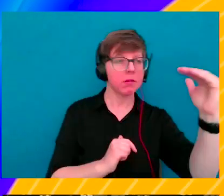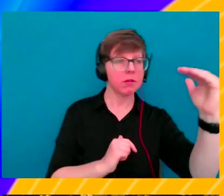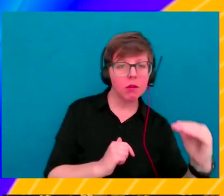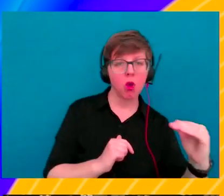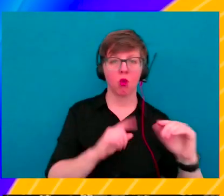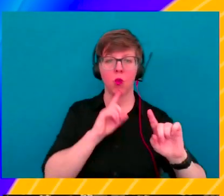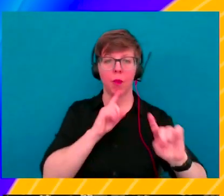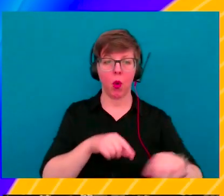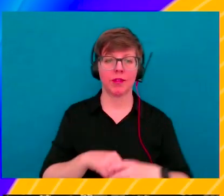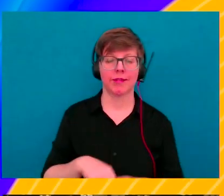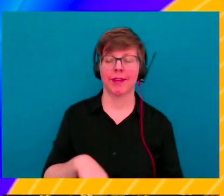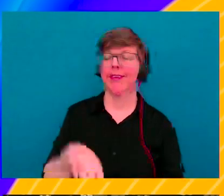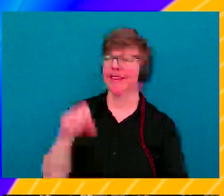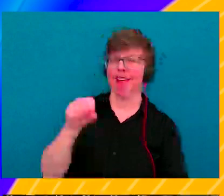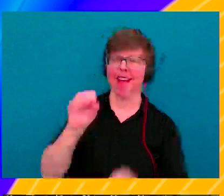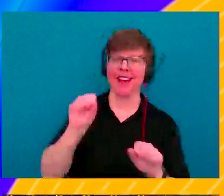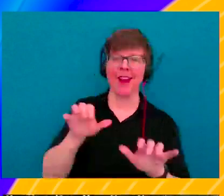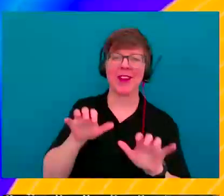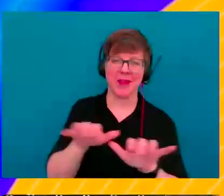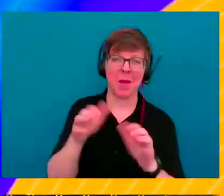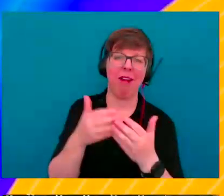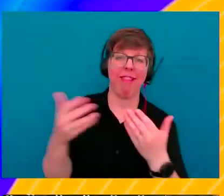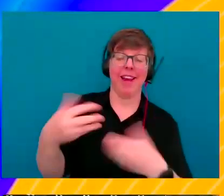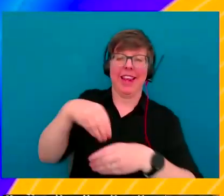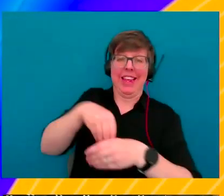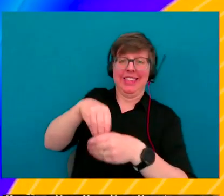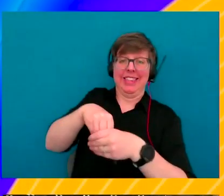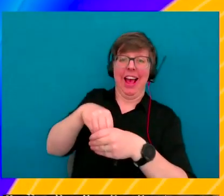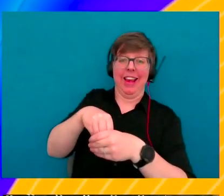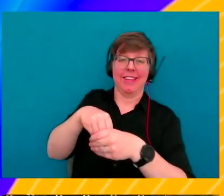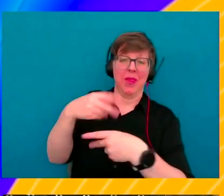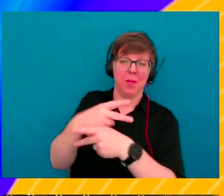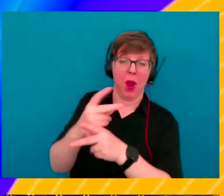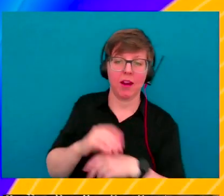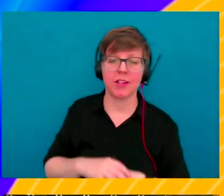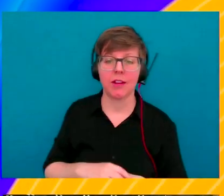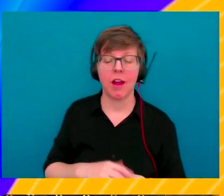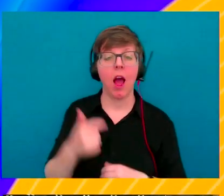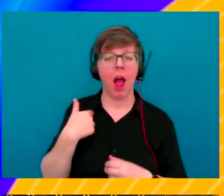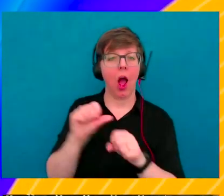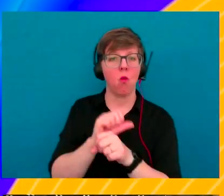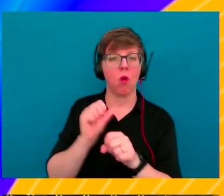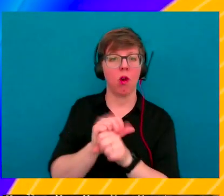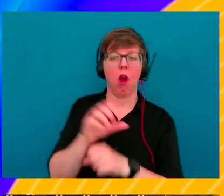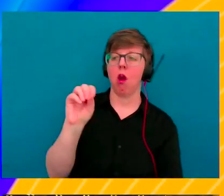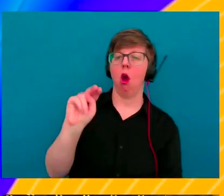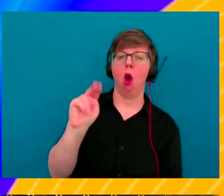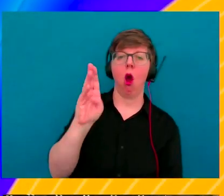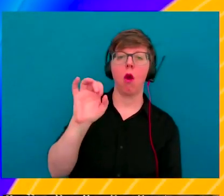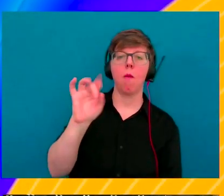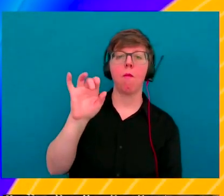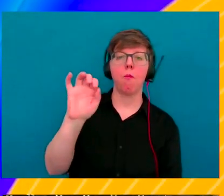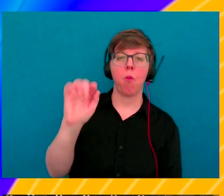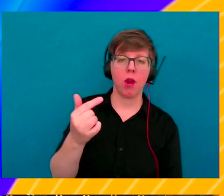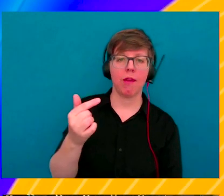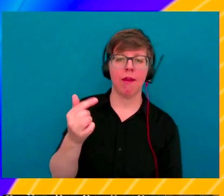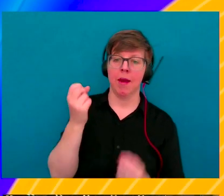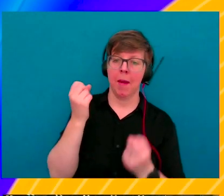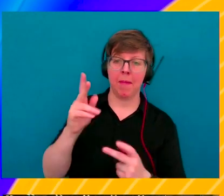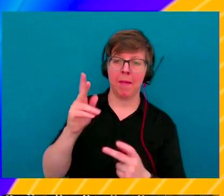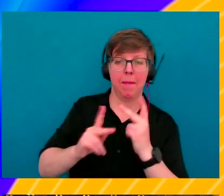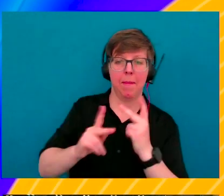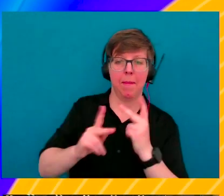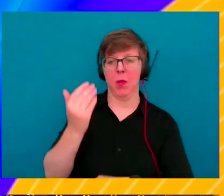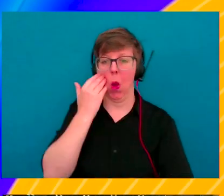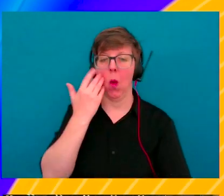and one of the areas I work on is onboarding, and any product people listening in know how interesting, complex products are to educate